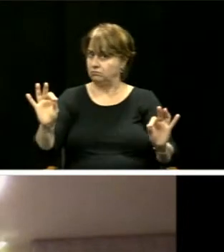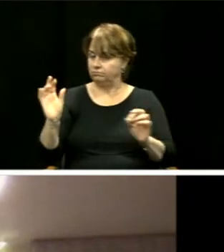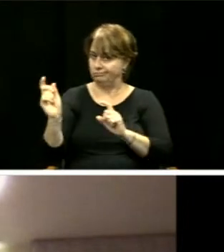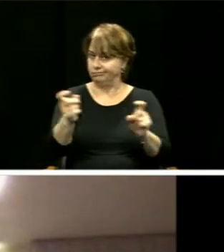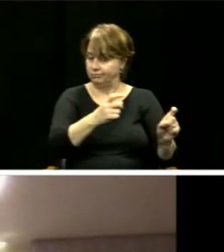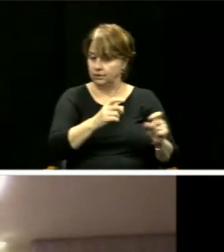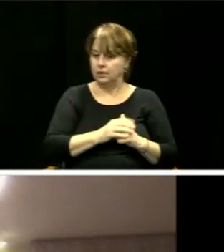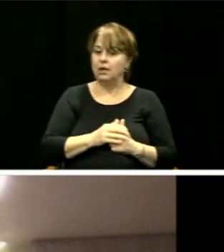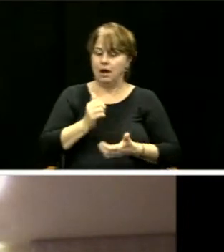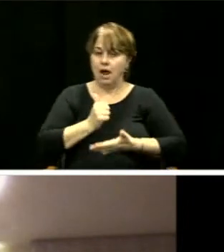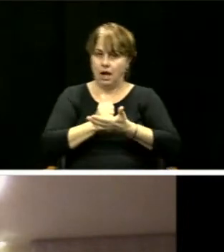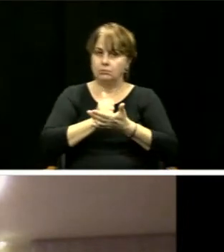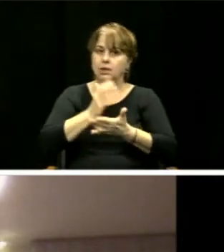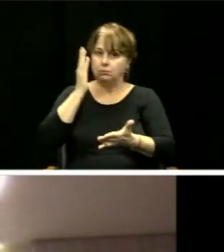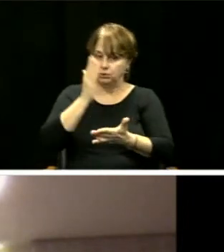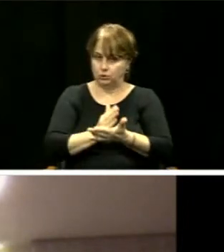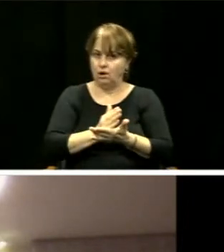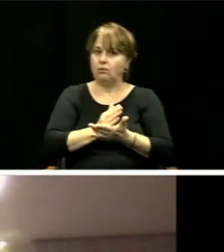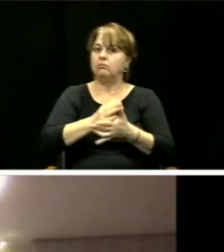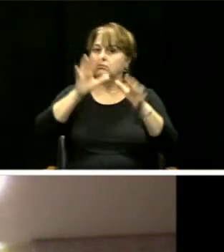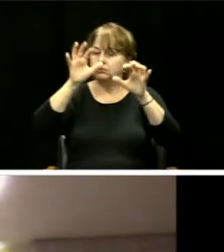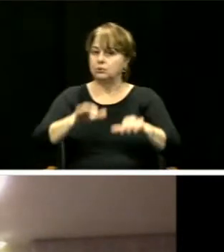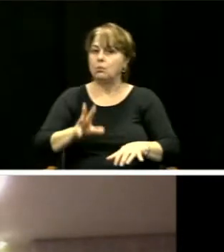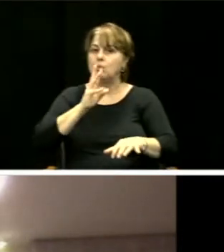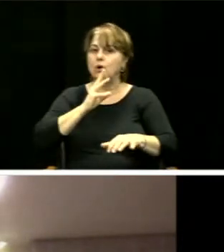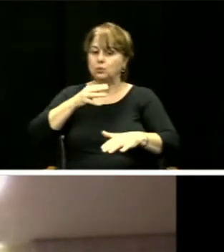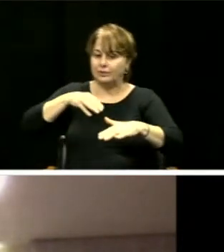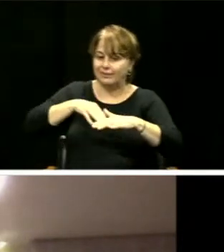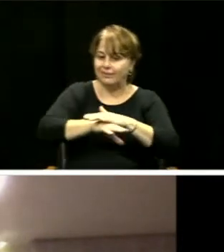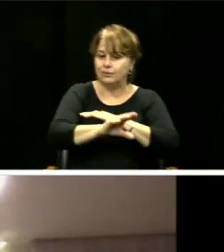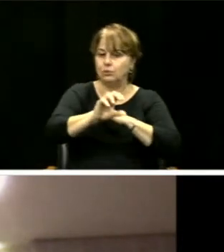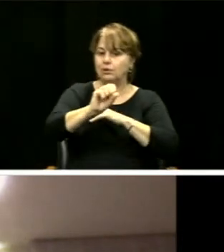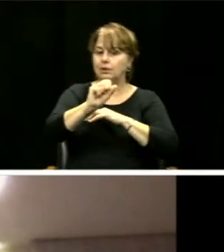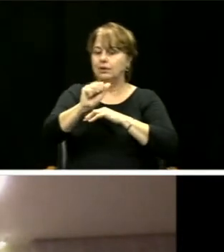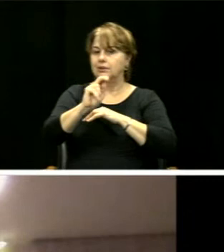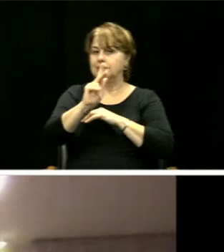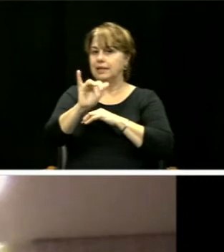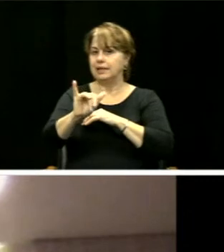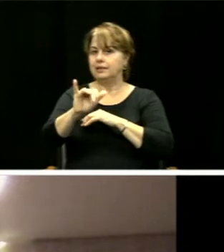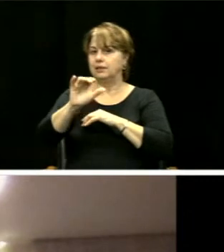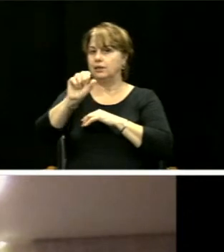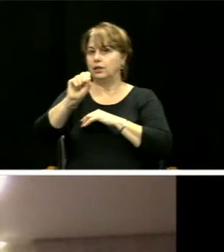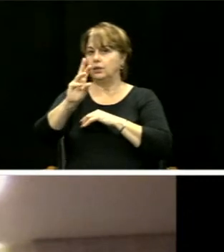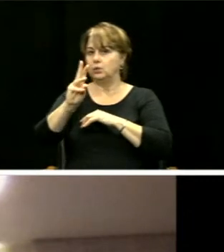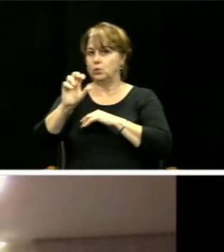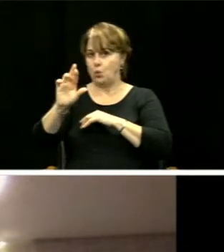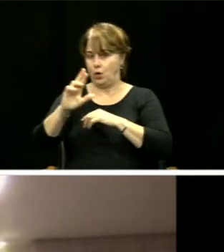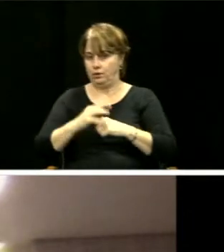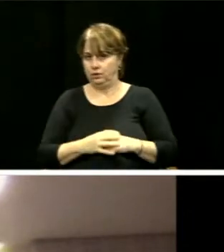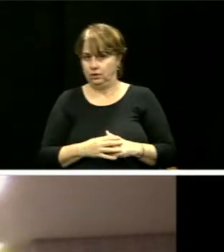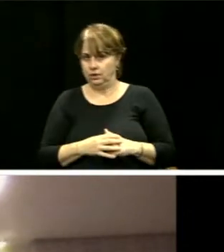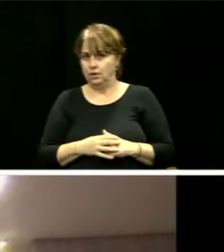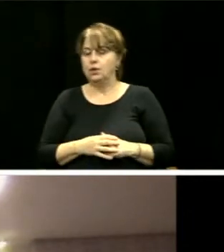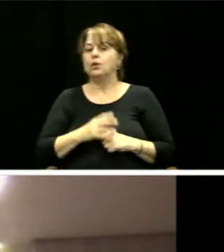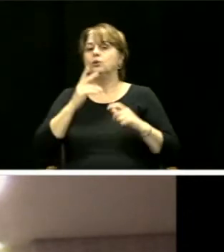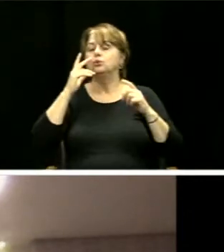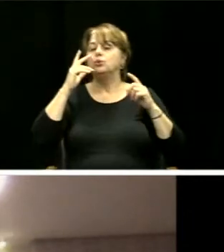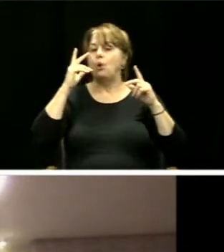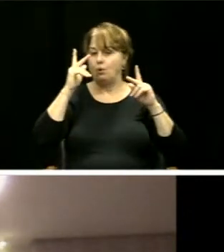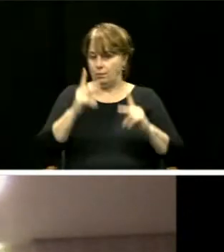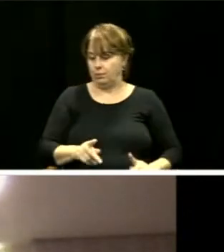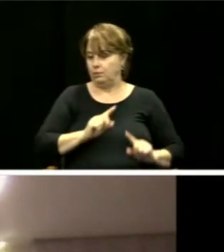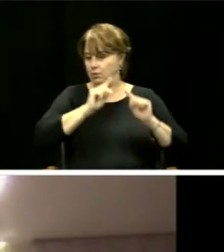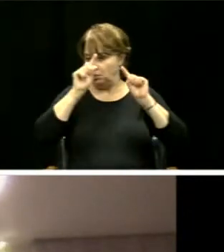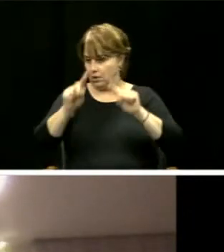their stormwater from entering into the sanitary sewer. They will visit the site, come up with a plan, and